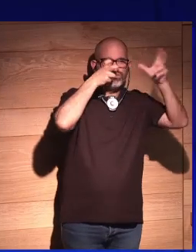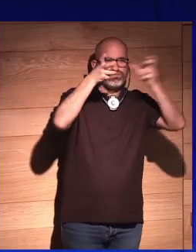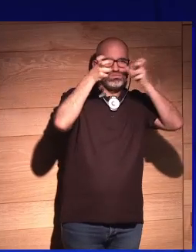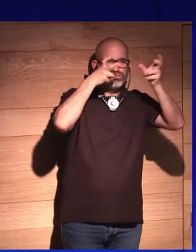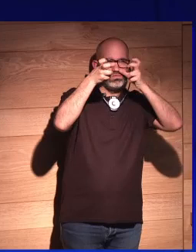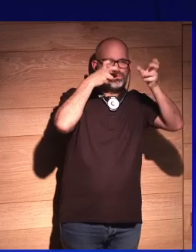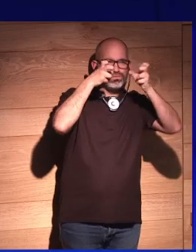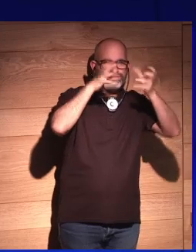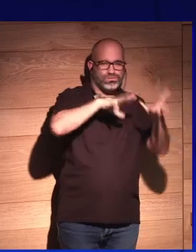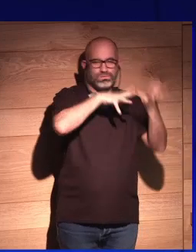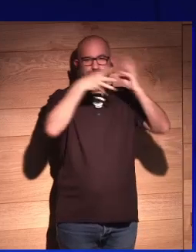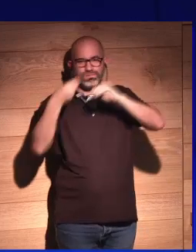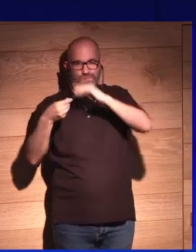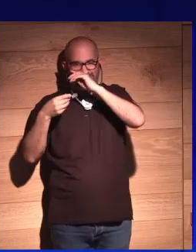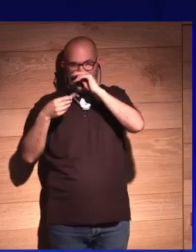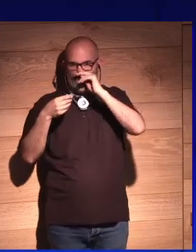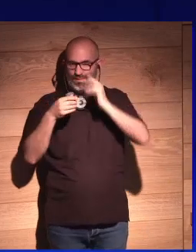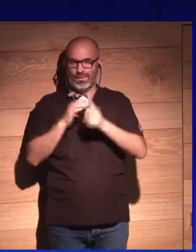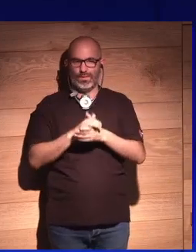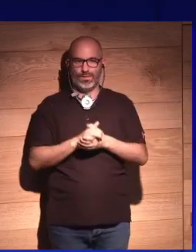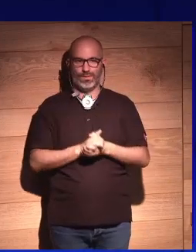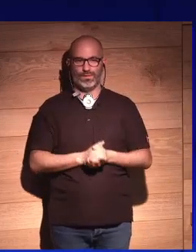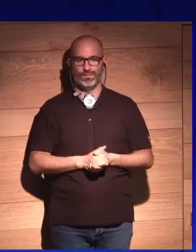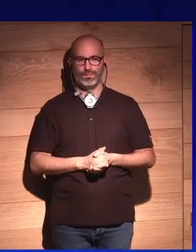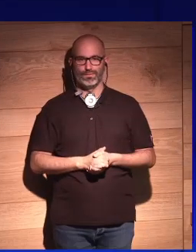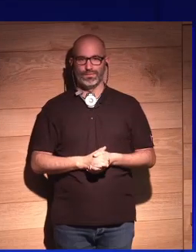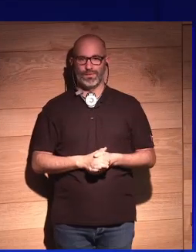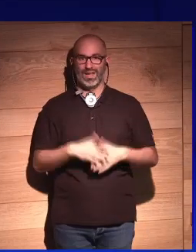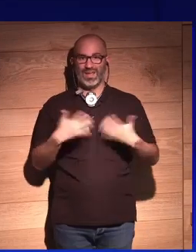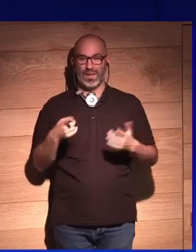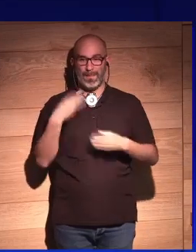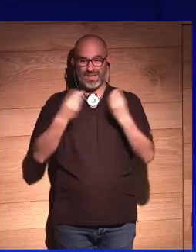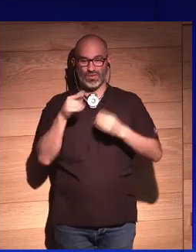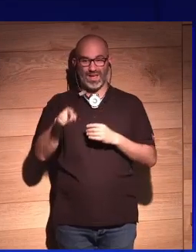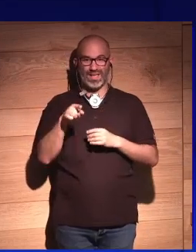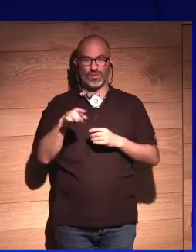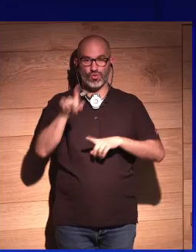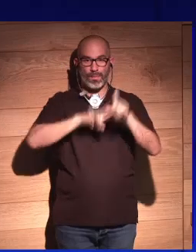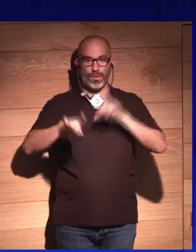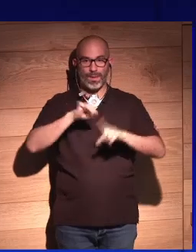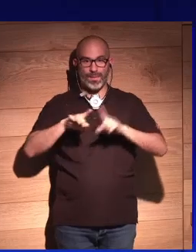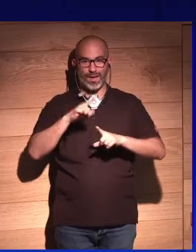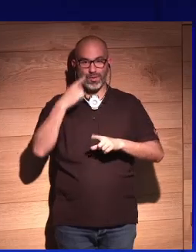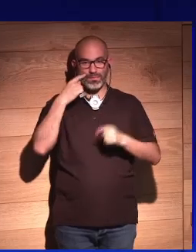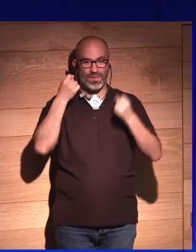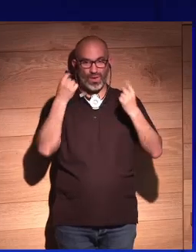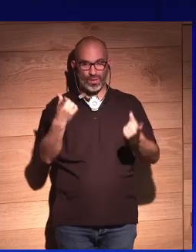guess maybe this is one big issue that I had come across in this regard.